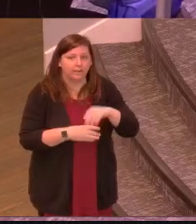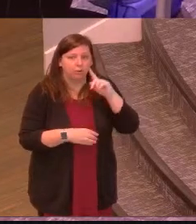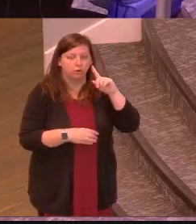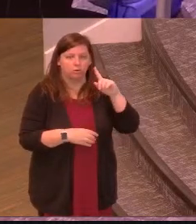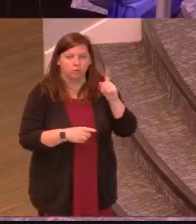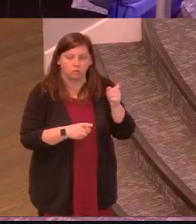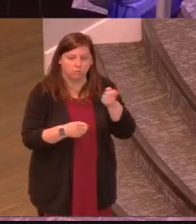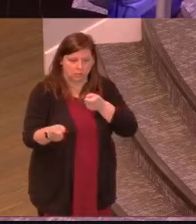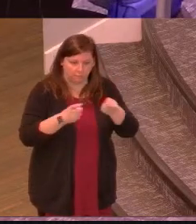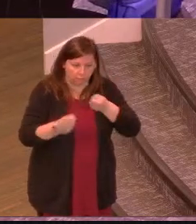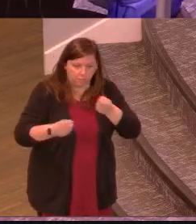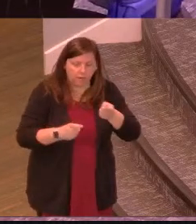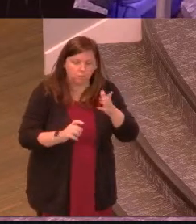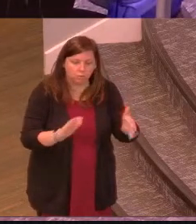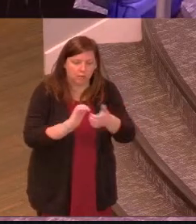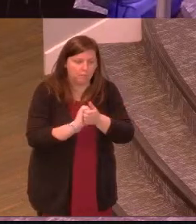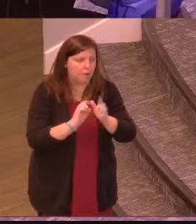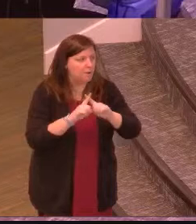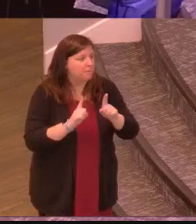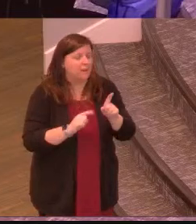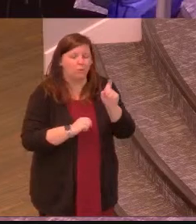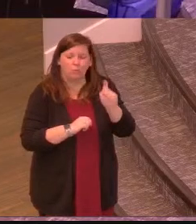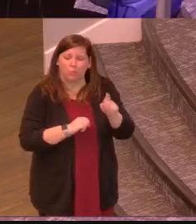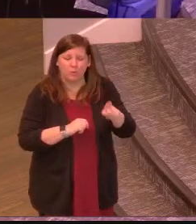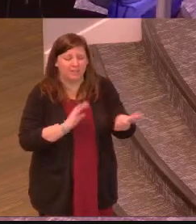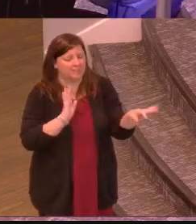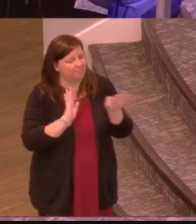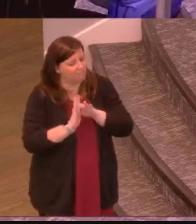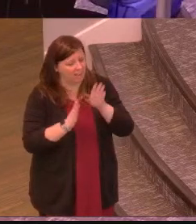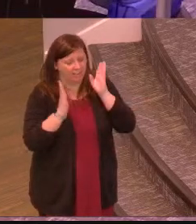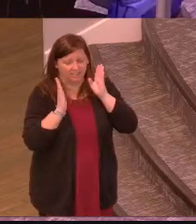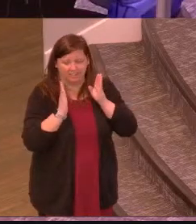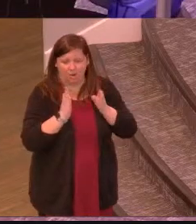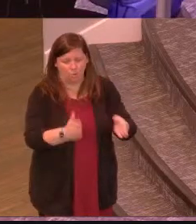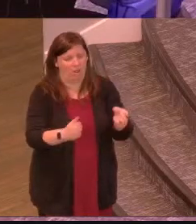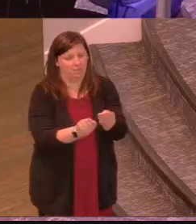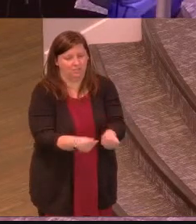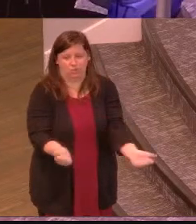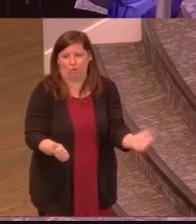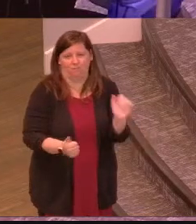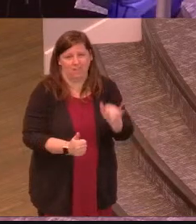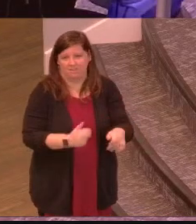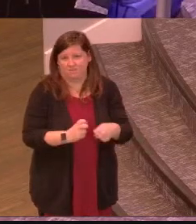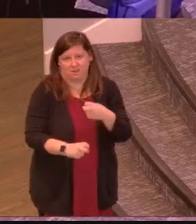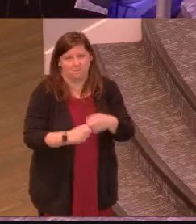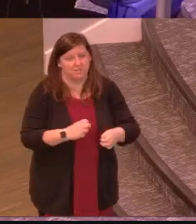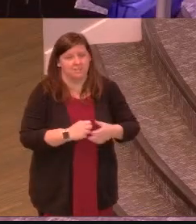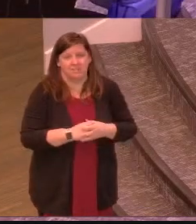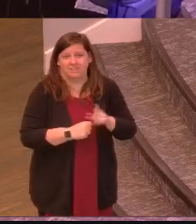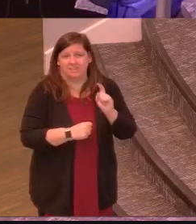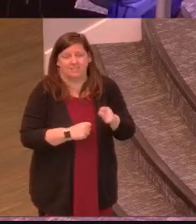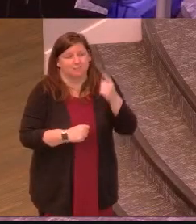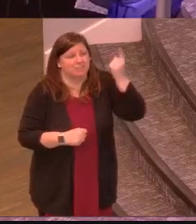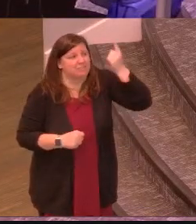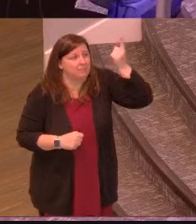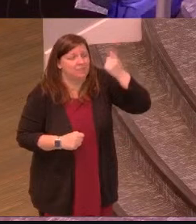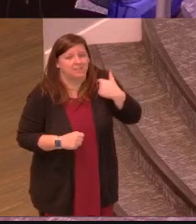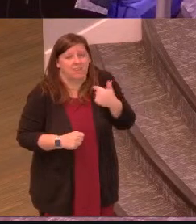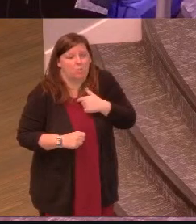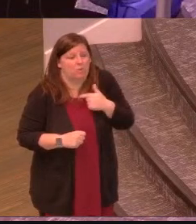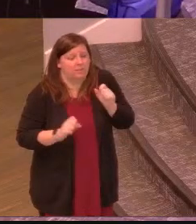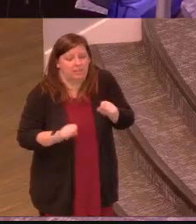there has to be a way. There just has to be some way that we can